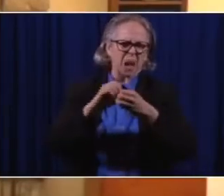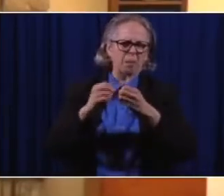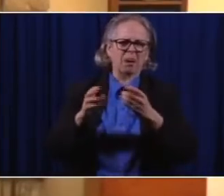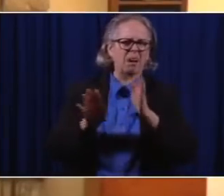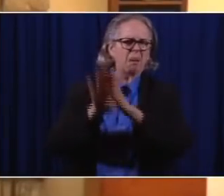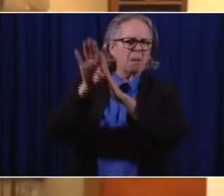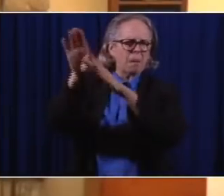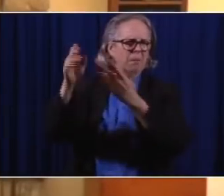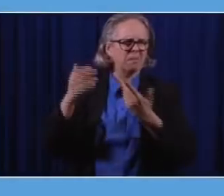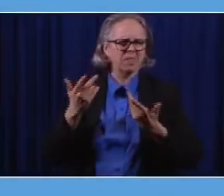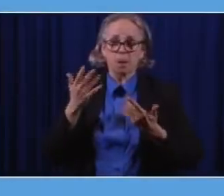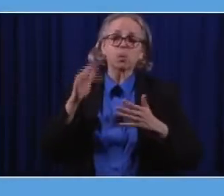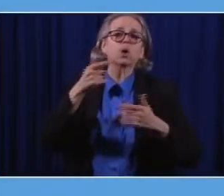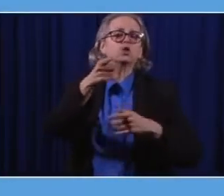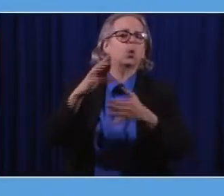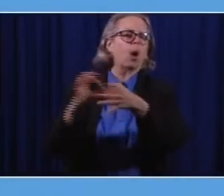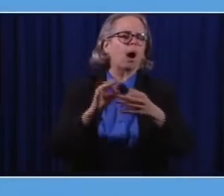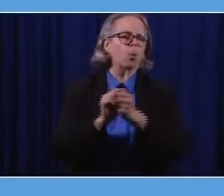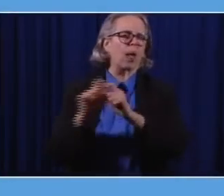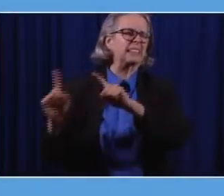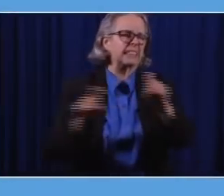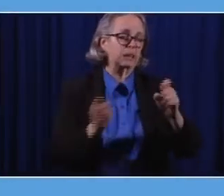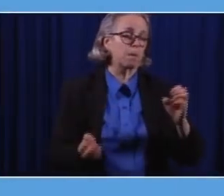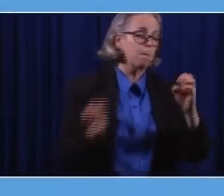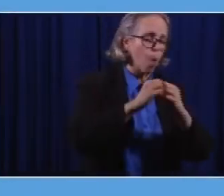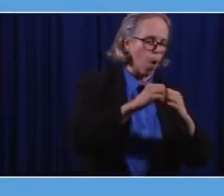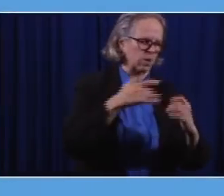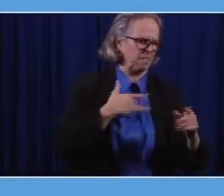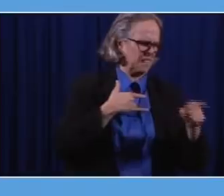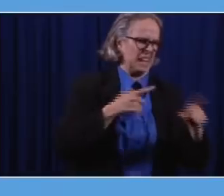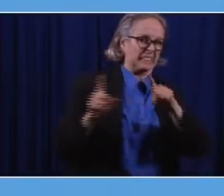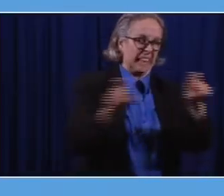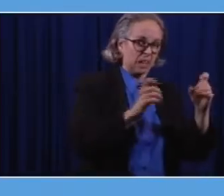more testing. But as you can see from the slide,